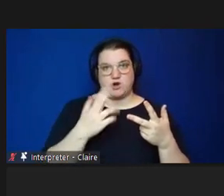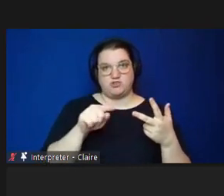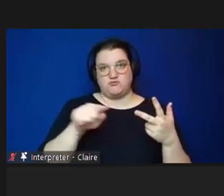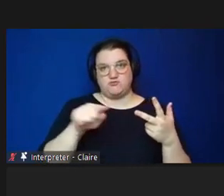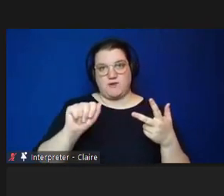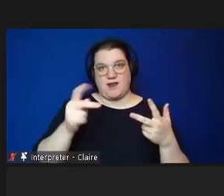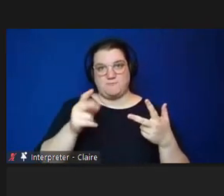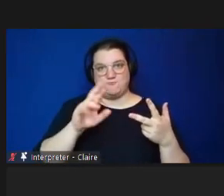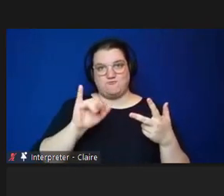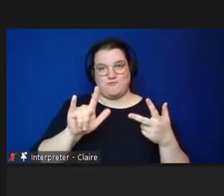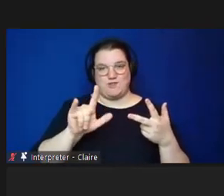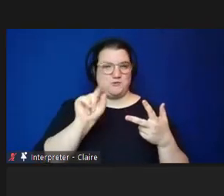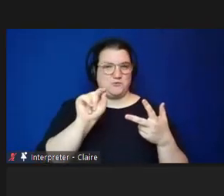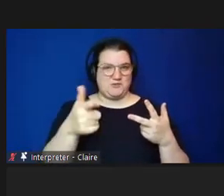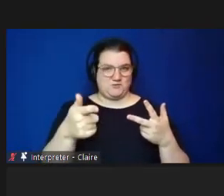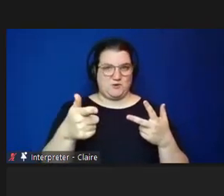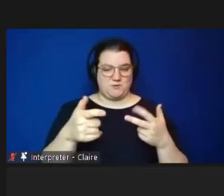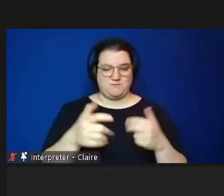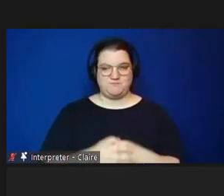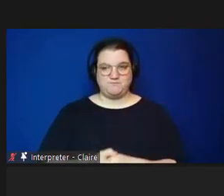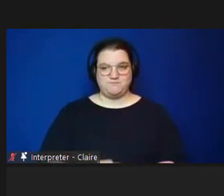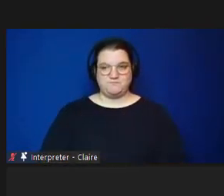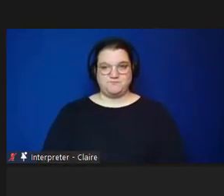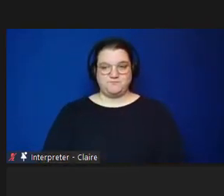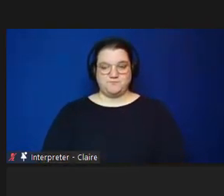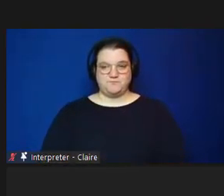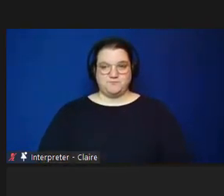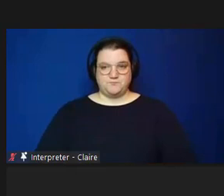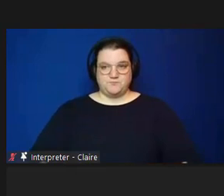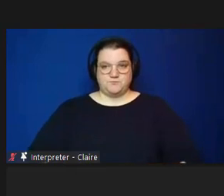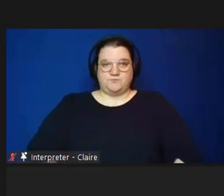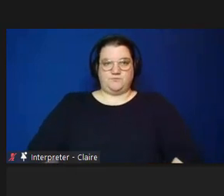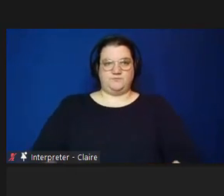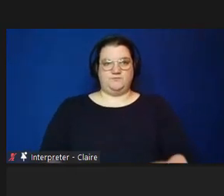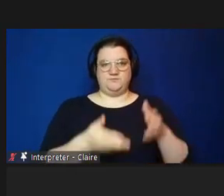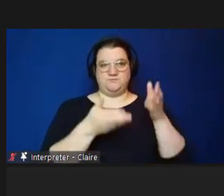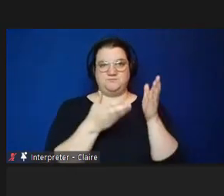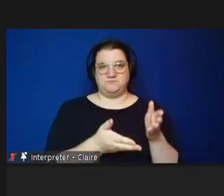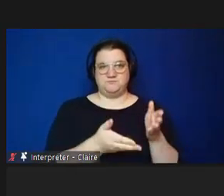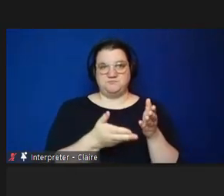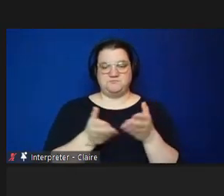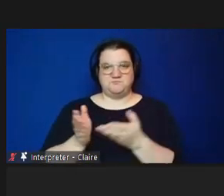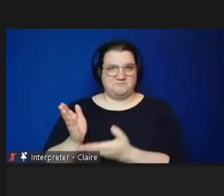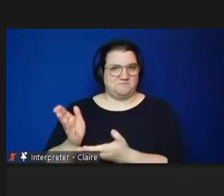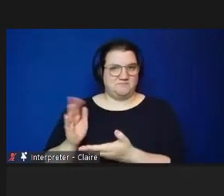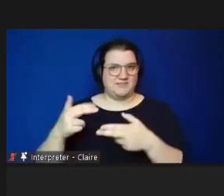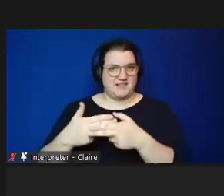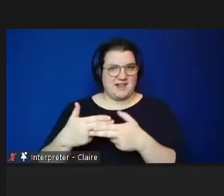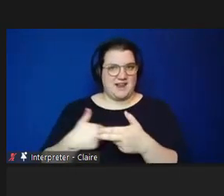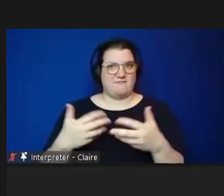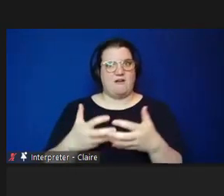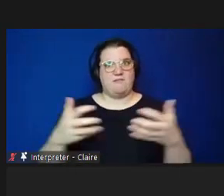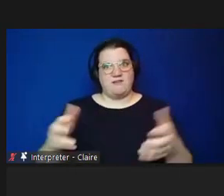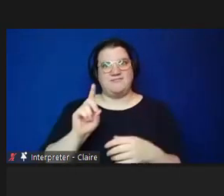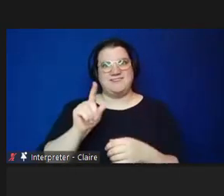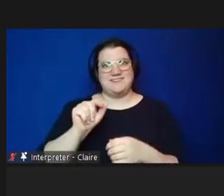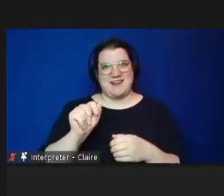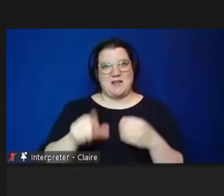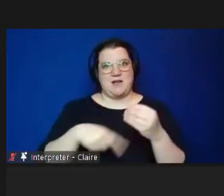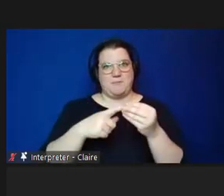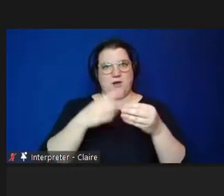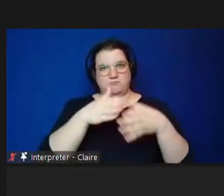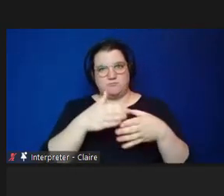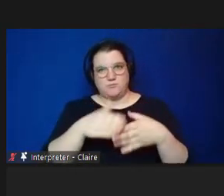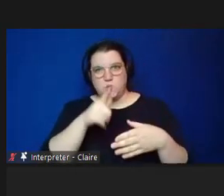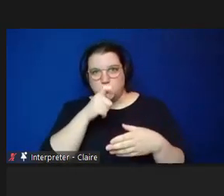spring 2021. And we have a lot of data here on the breakdown of those participants, but I'd like to jump to